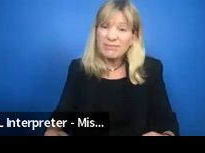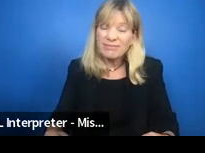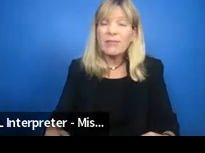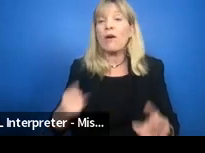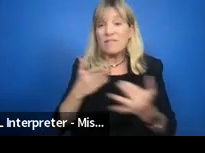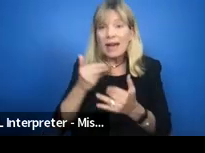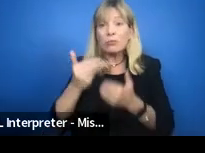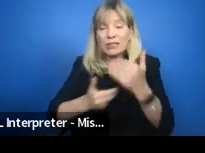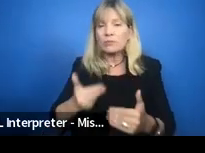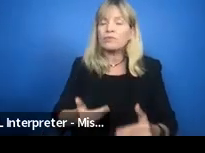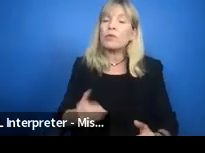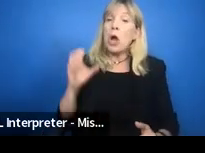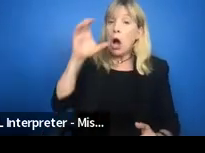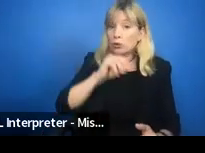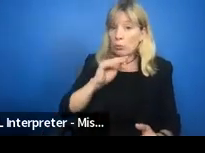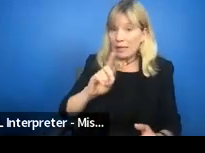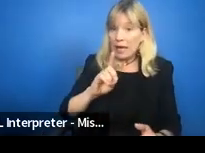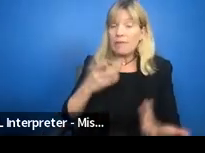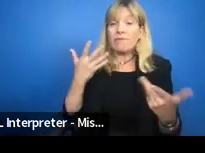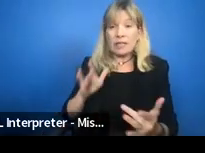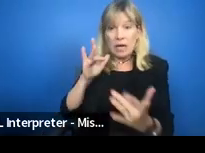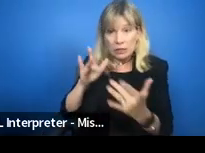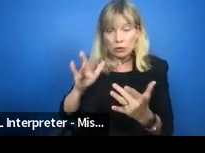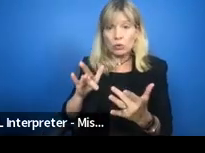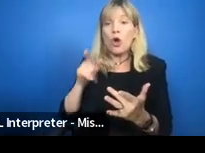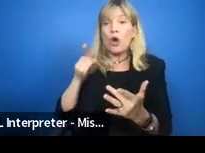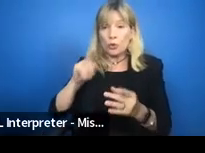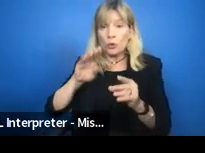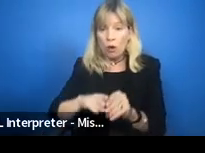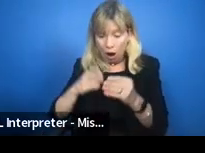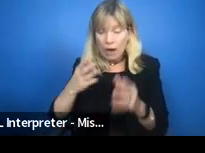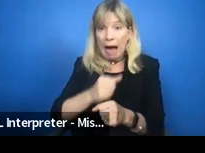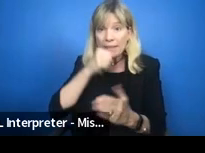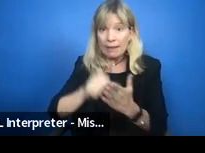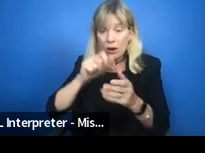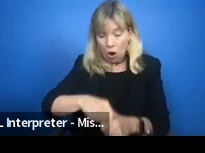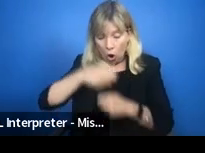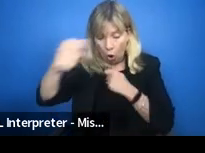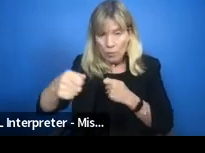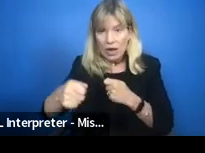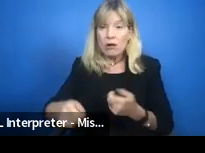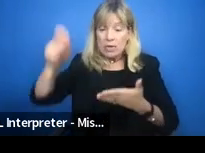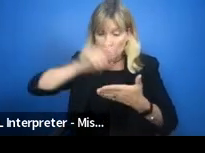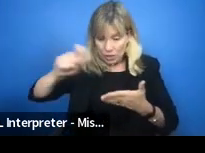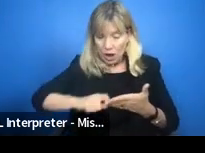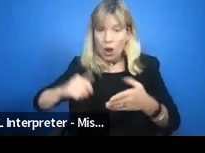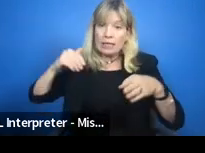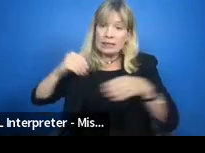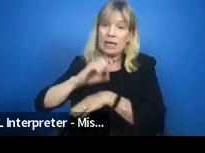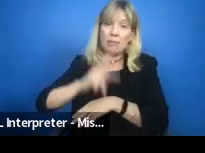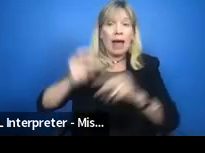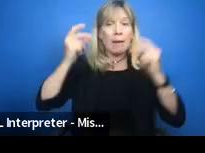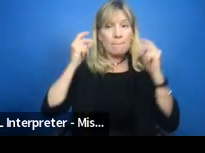So, assuming Medicaid is able to reach you, you'll want to open, complete, and send back that renewal mail